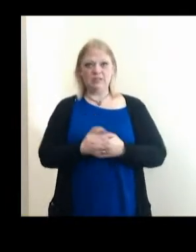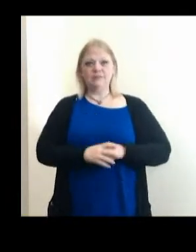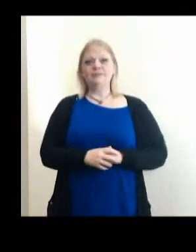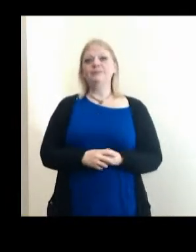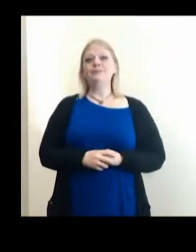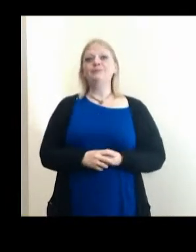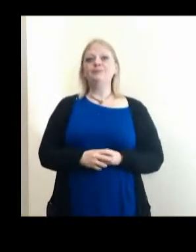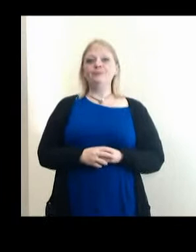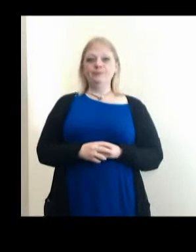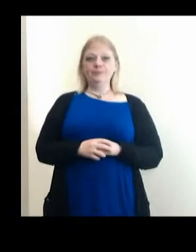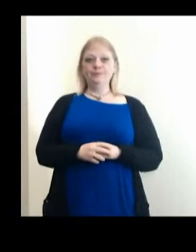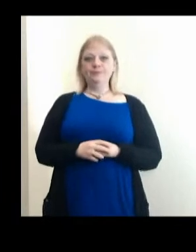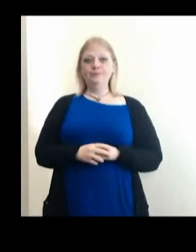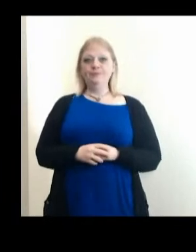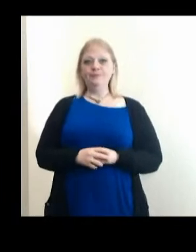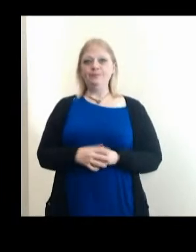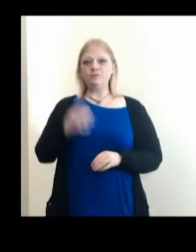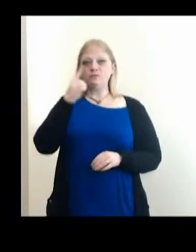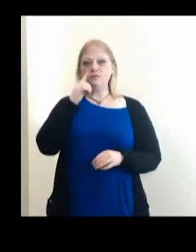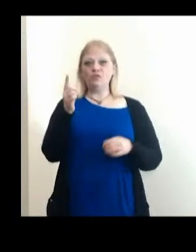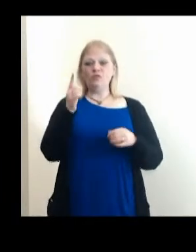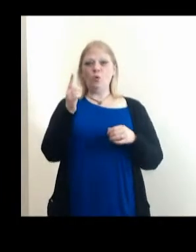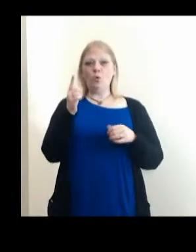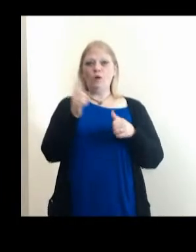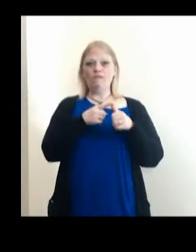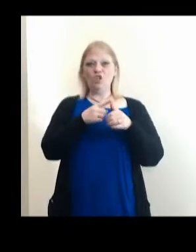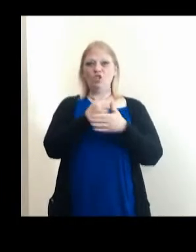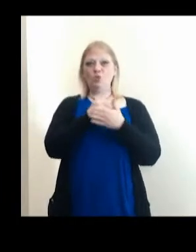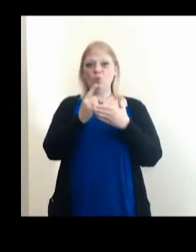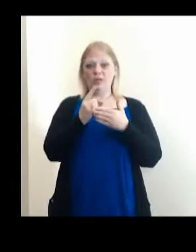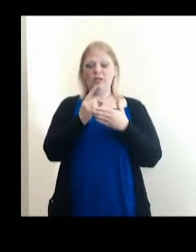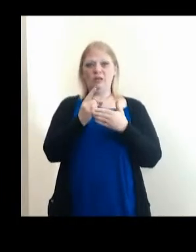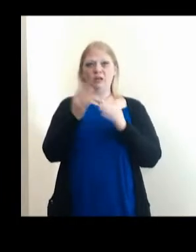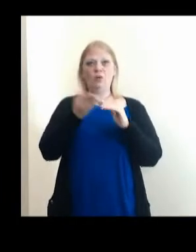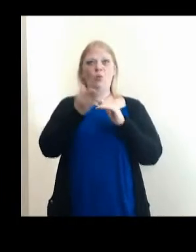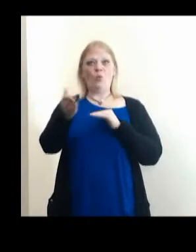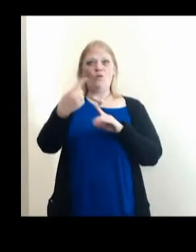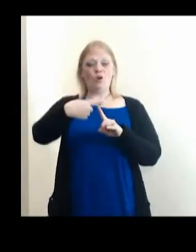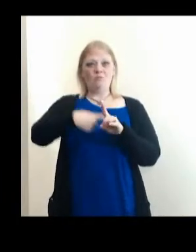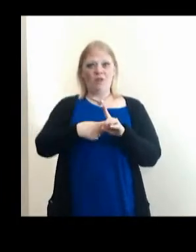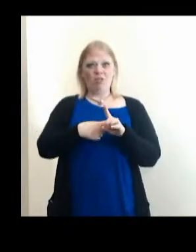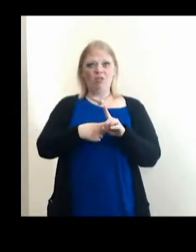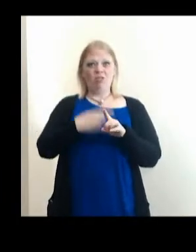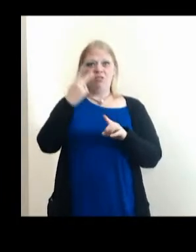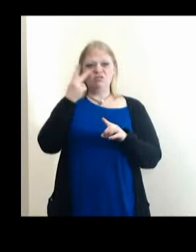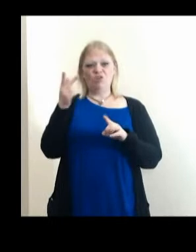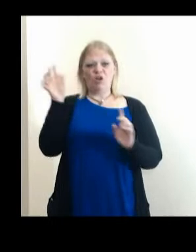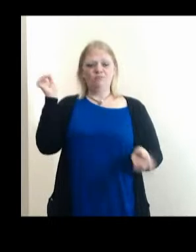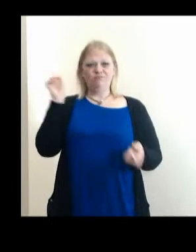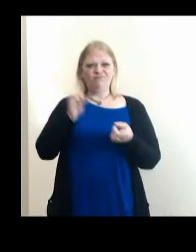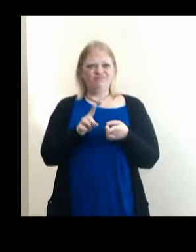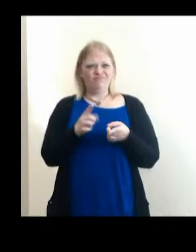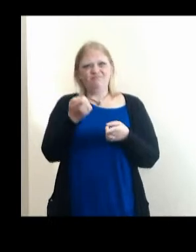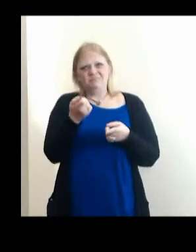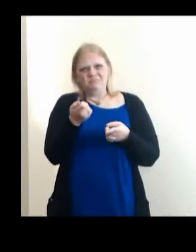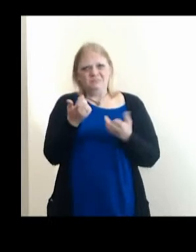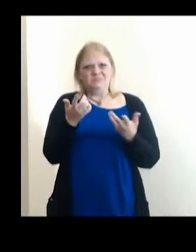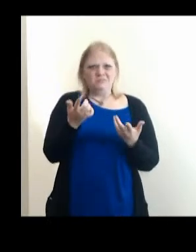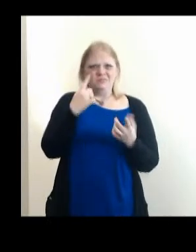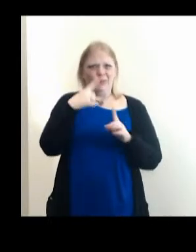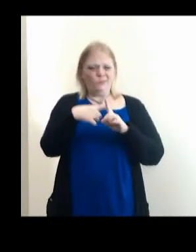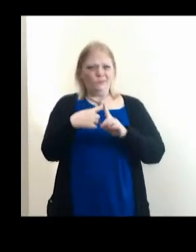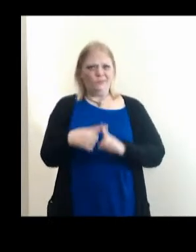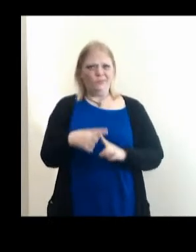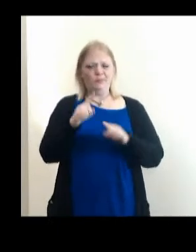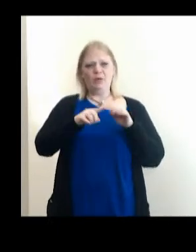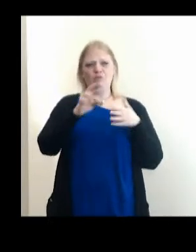We actually, for the first week in over a month, saw a reduction in cases, a slight reduction in cases, though